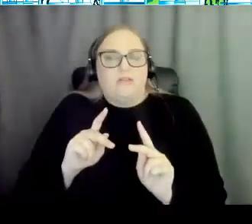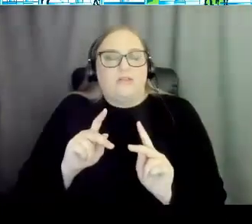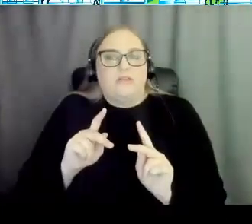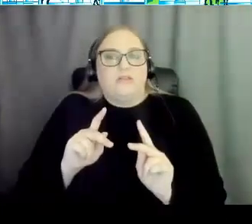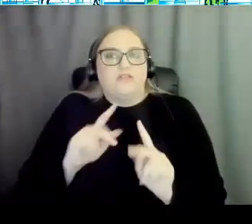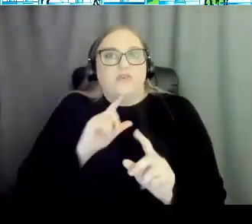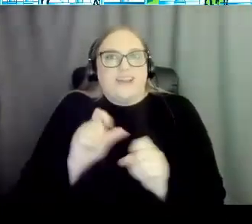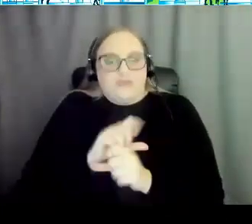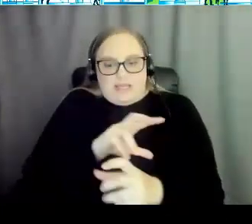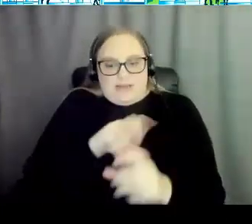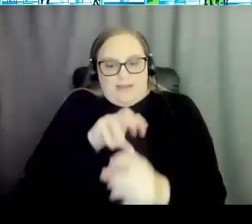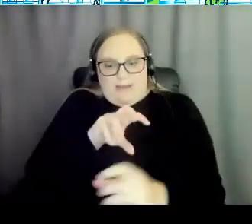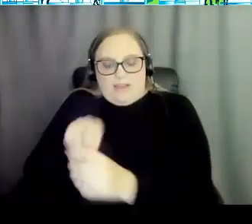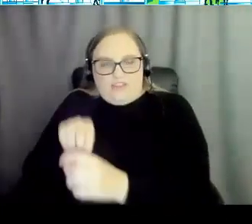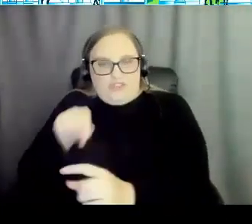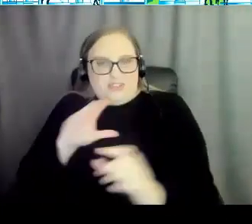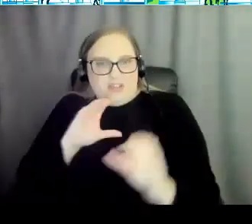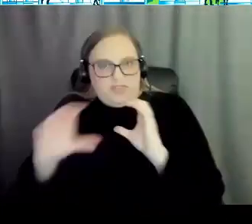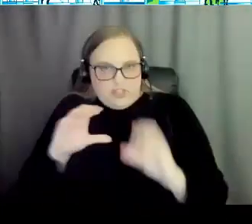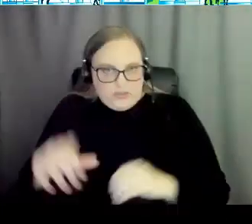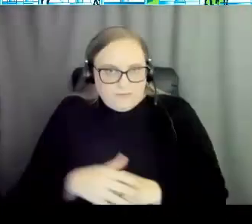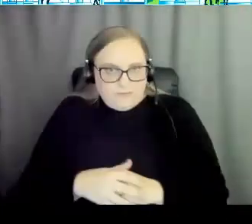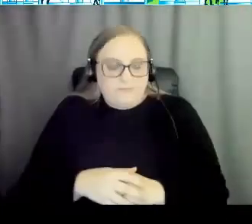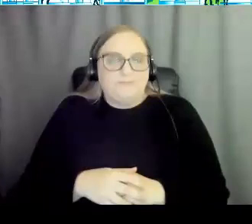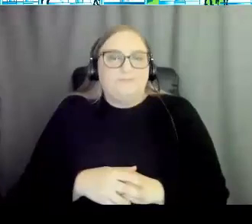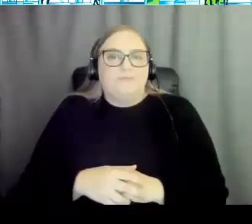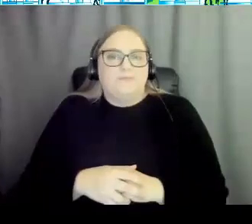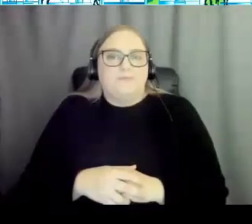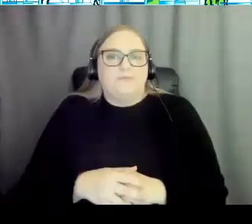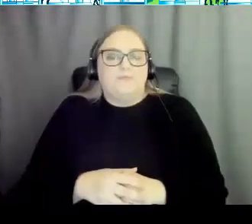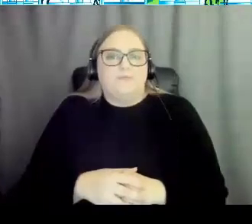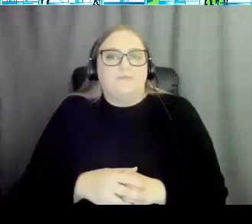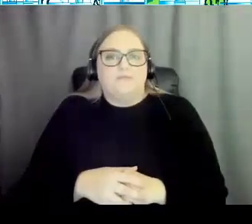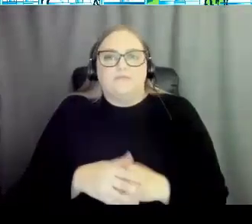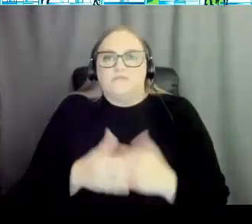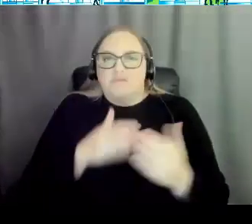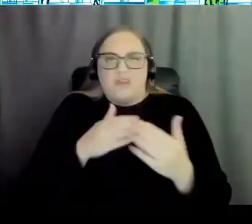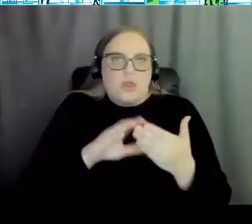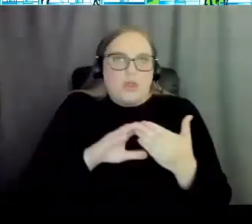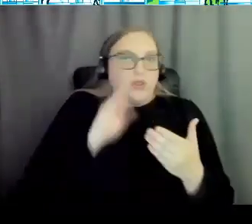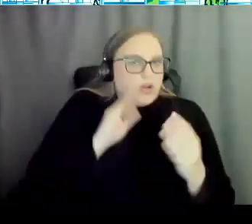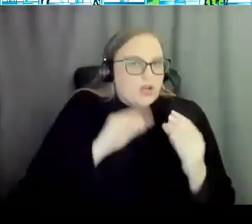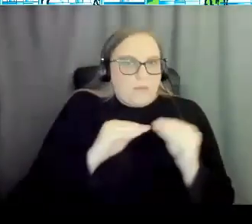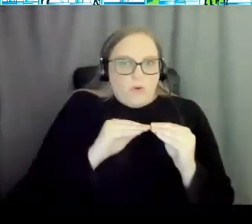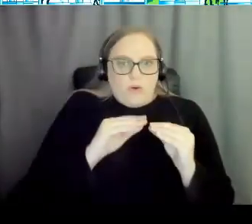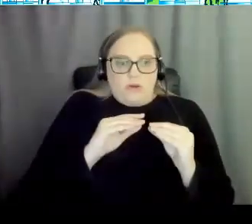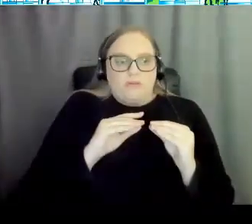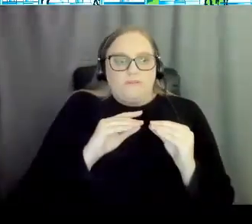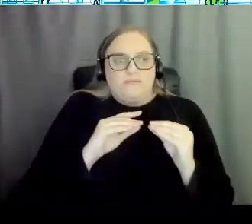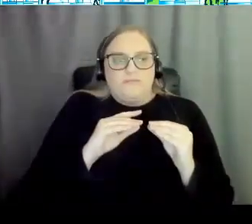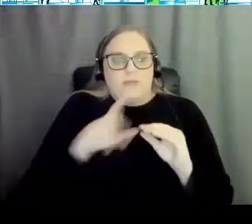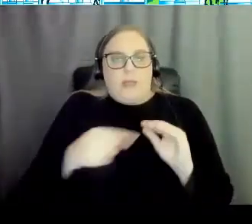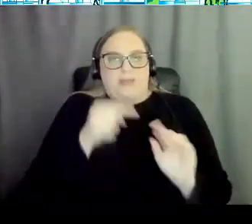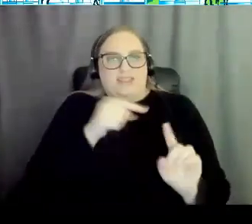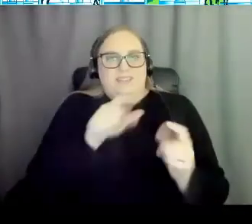engage in the conversation. And so whether it's learning more about a topic